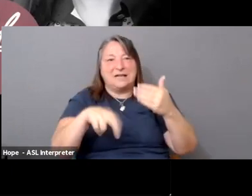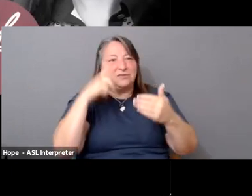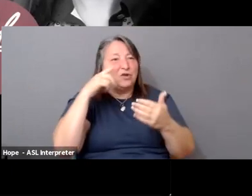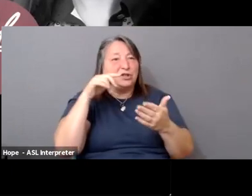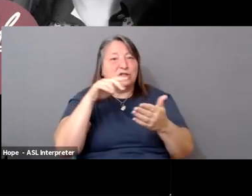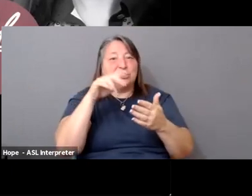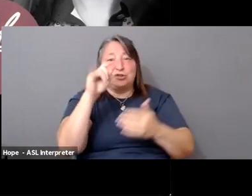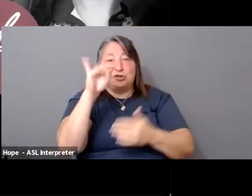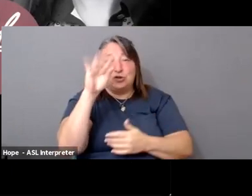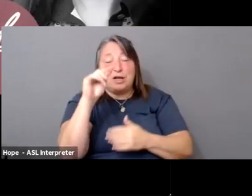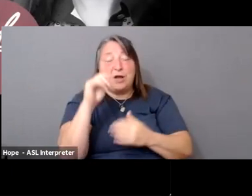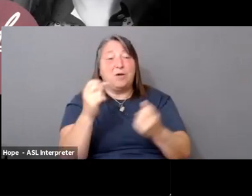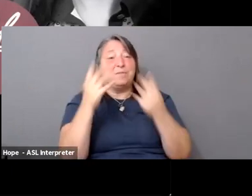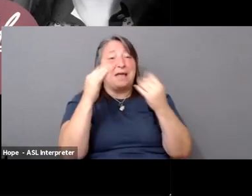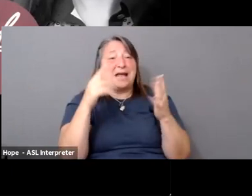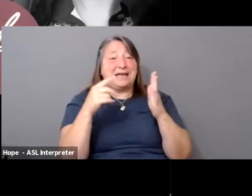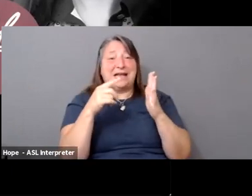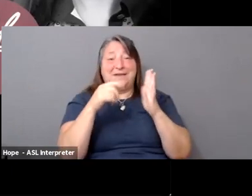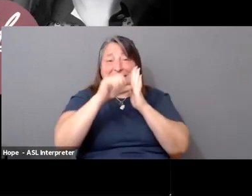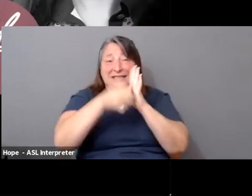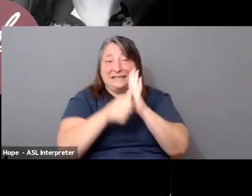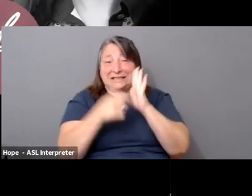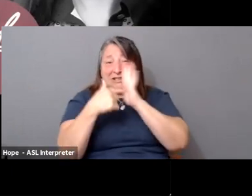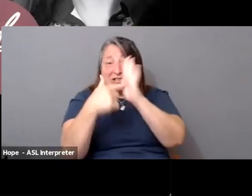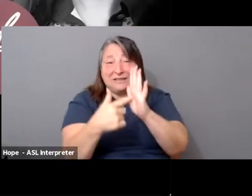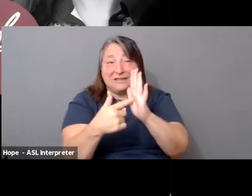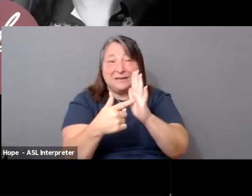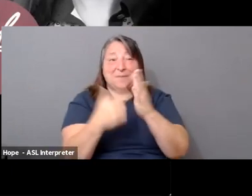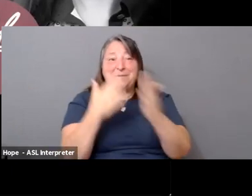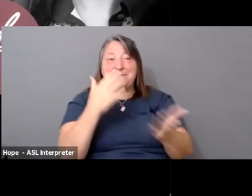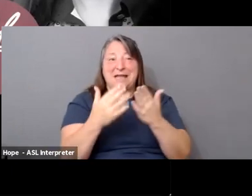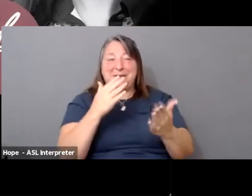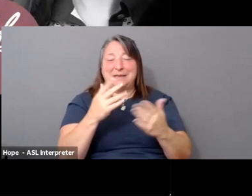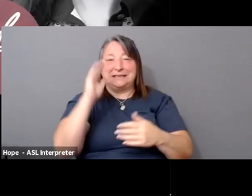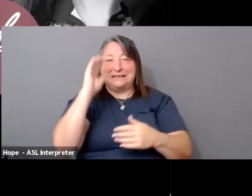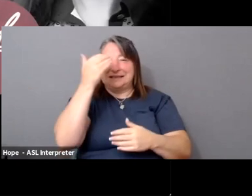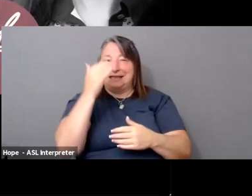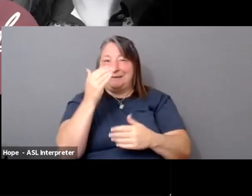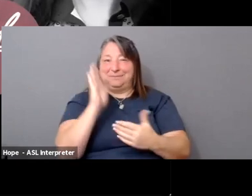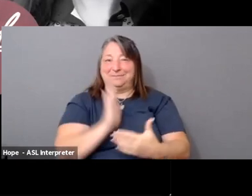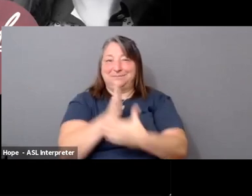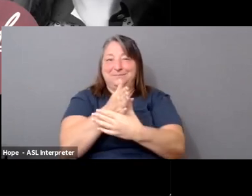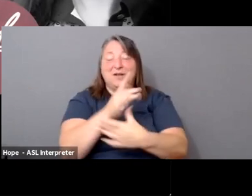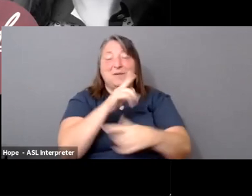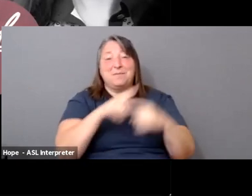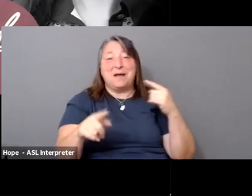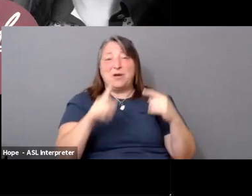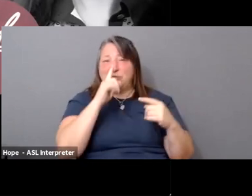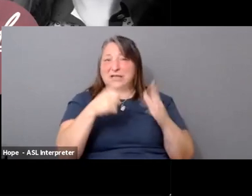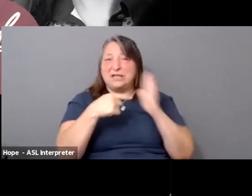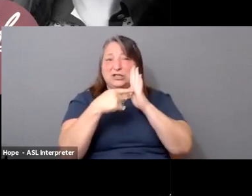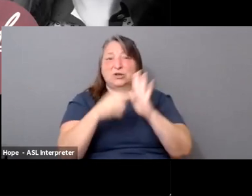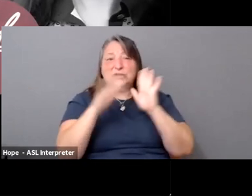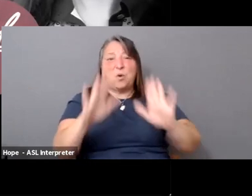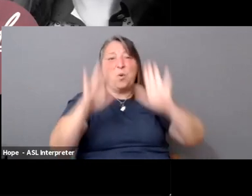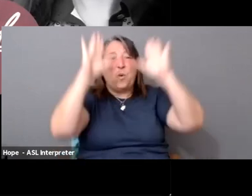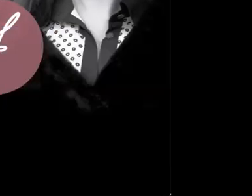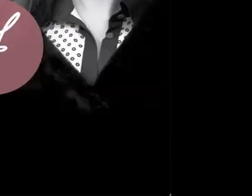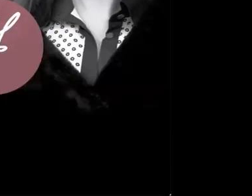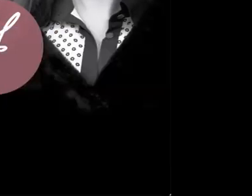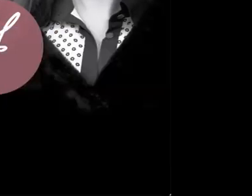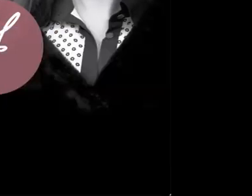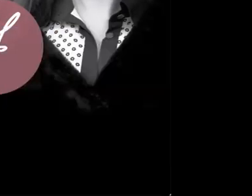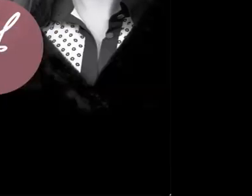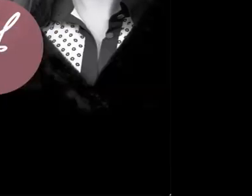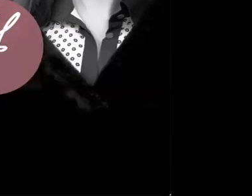Many of the highlights that we've shared with you may seem intuitive. However, we believe they underline an incredible opportunity for the theatrical movie business to